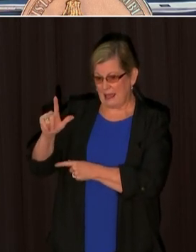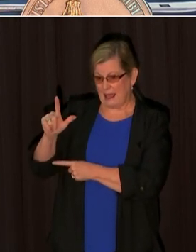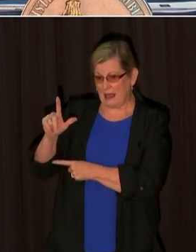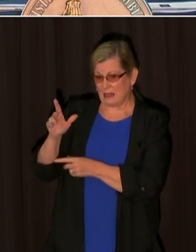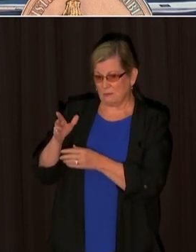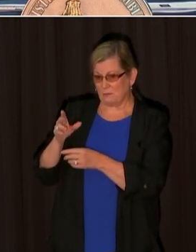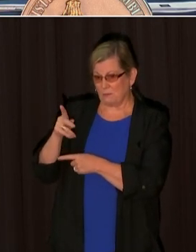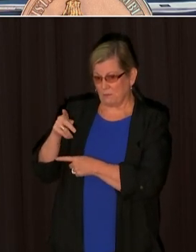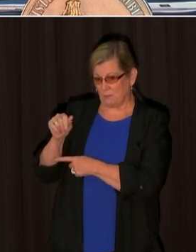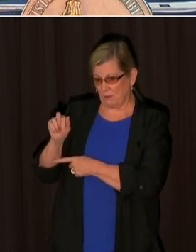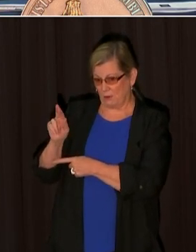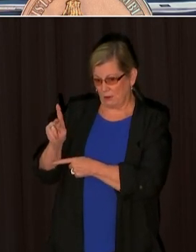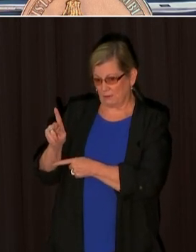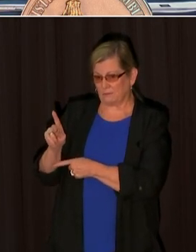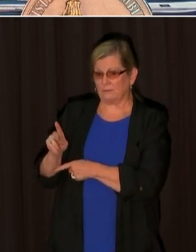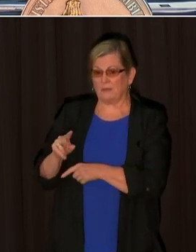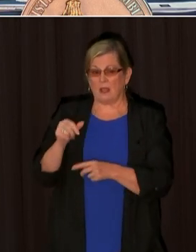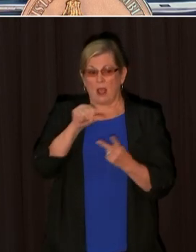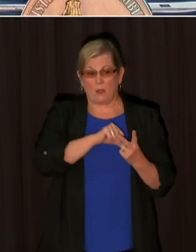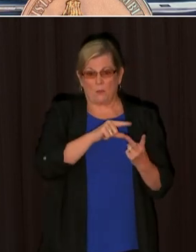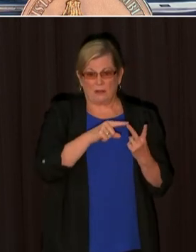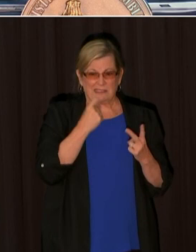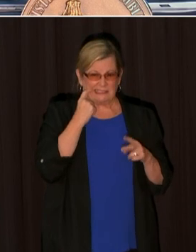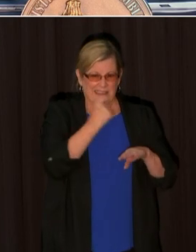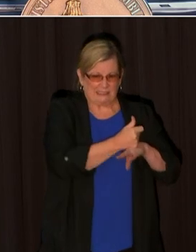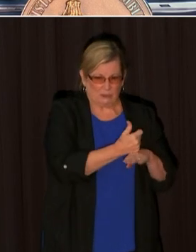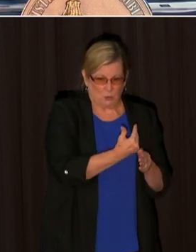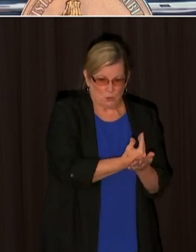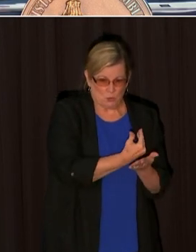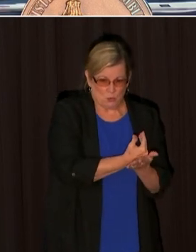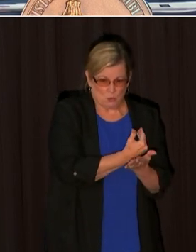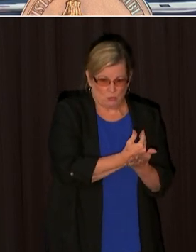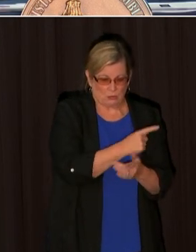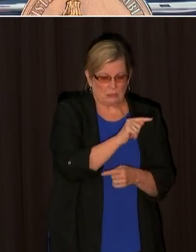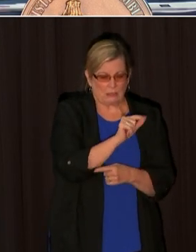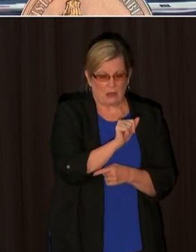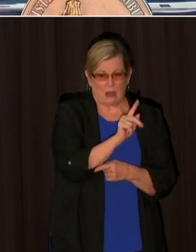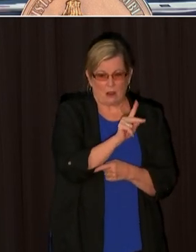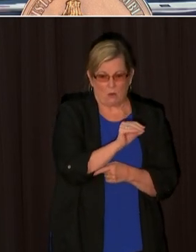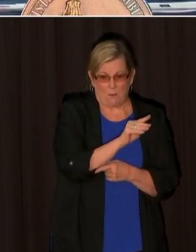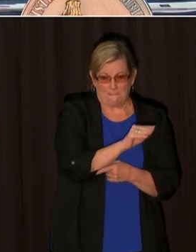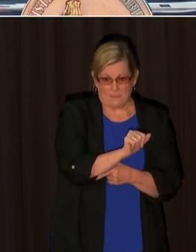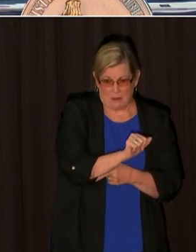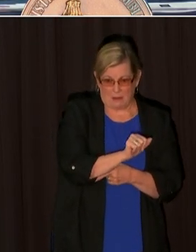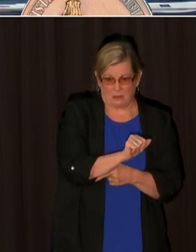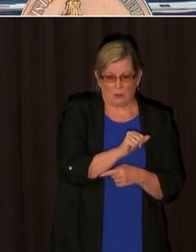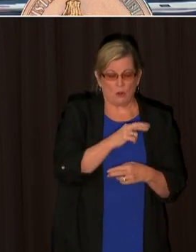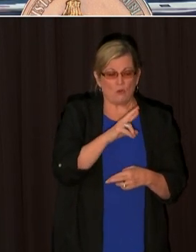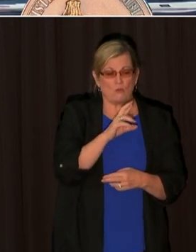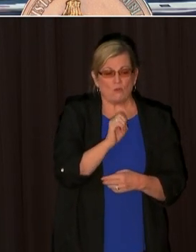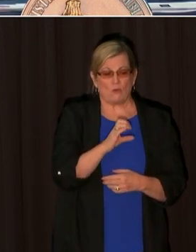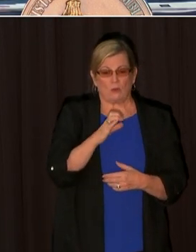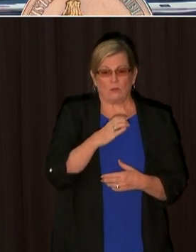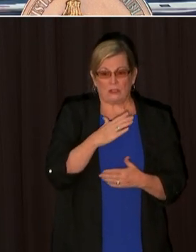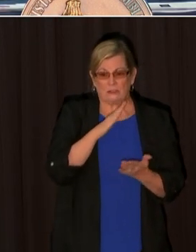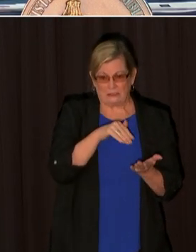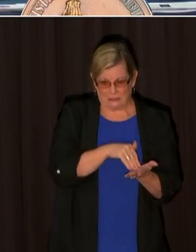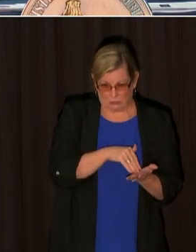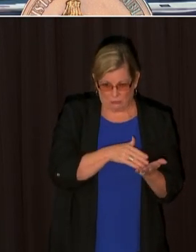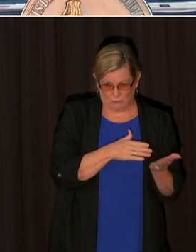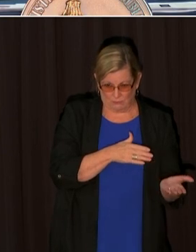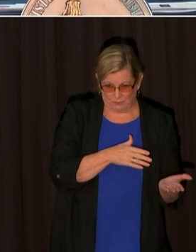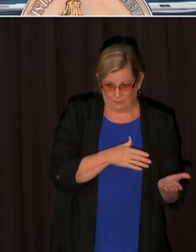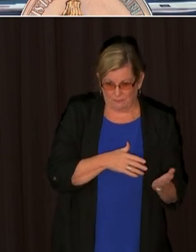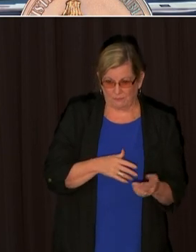Recreation Center. You do need an appointment for these tests. No appointment is needed at the